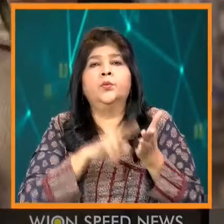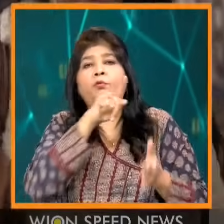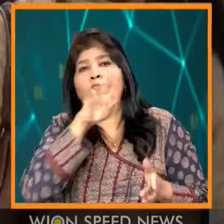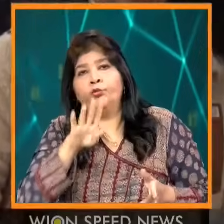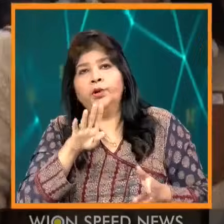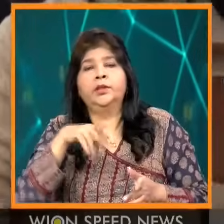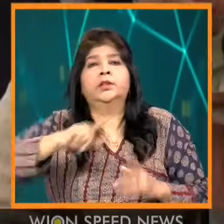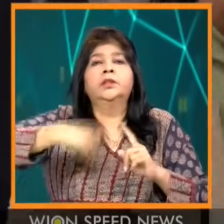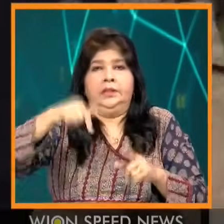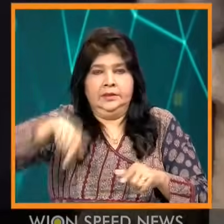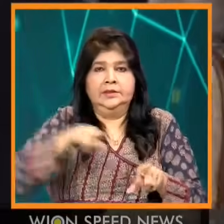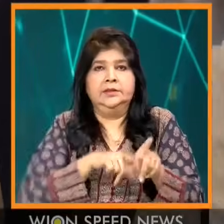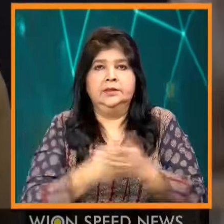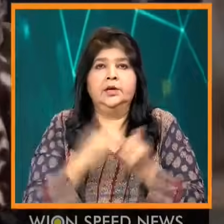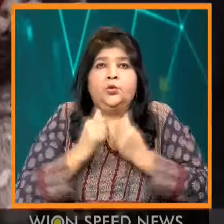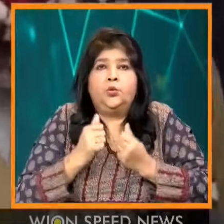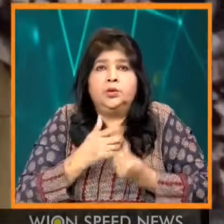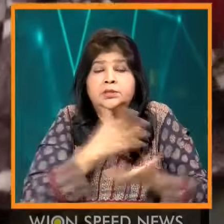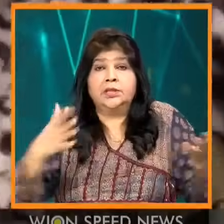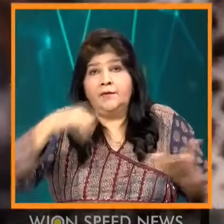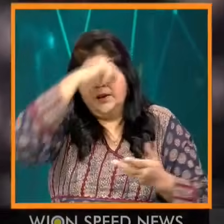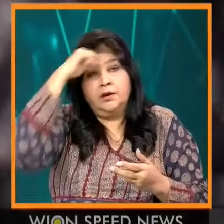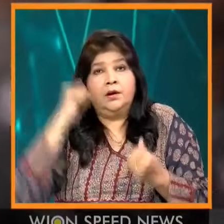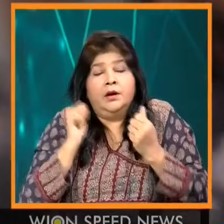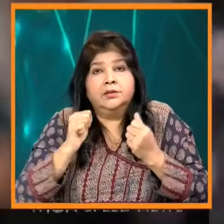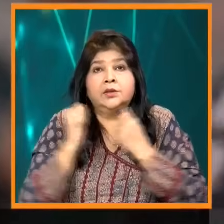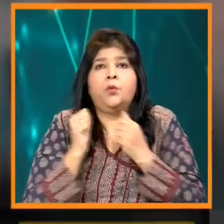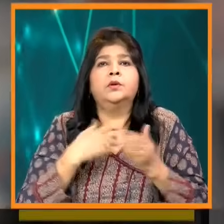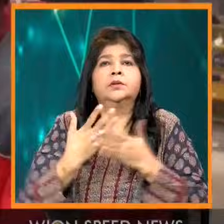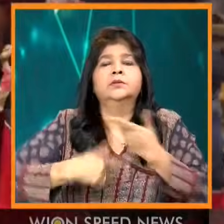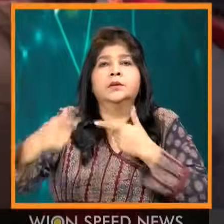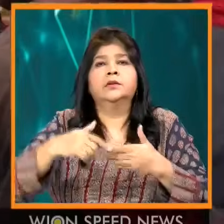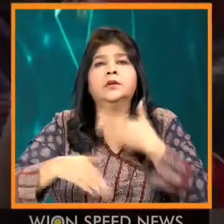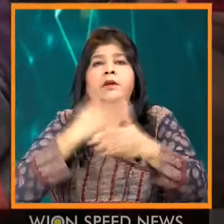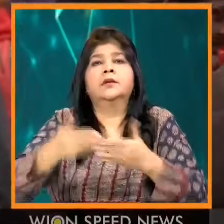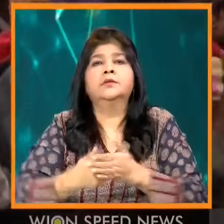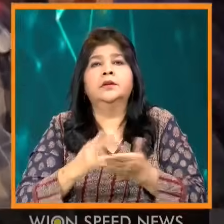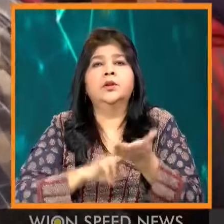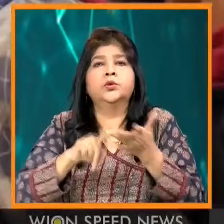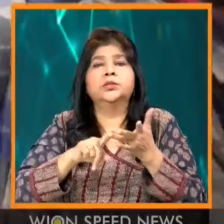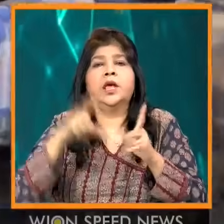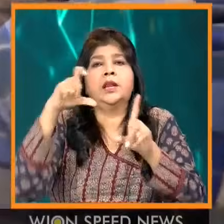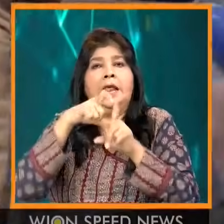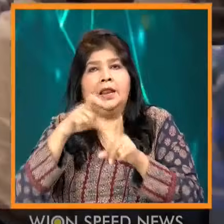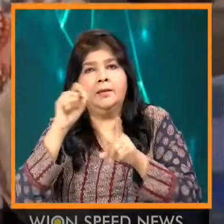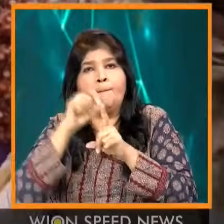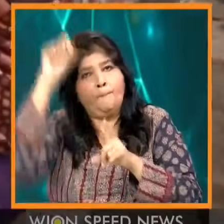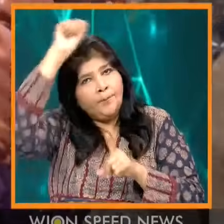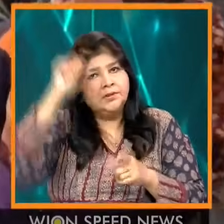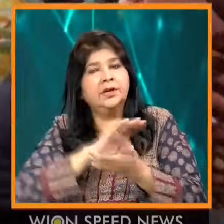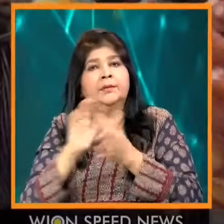14, 2024. Cold to severe cold conditions are likely to continue over the northern states of Delhi, Punjab, Haryana